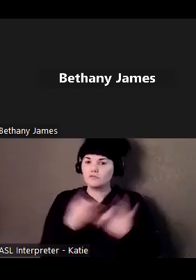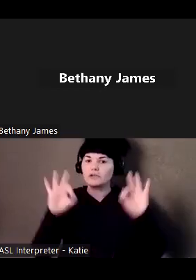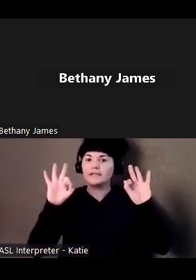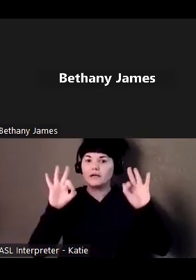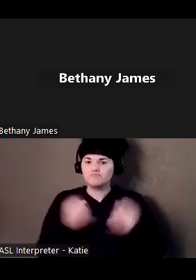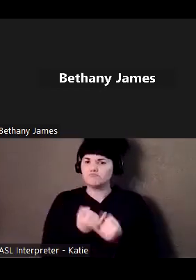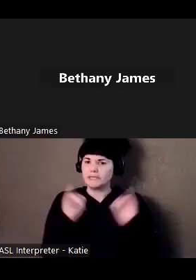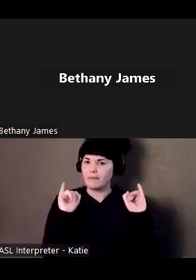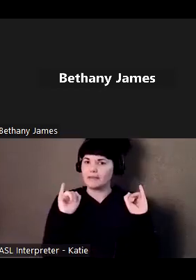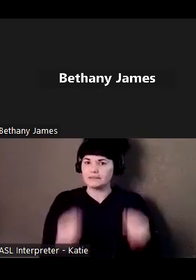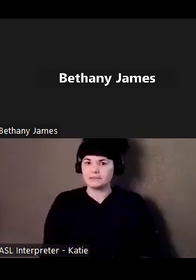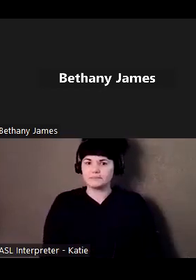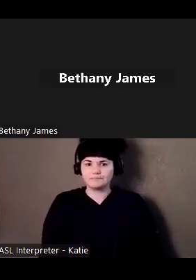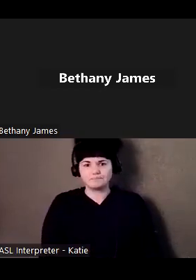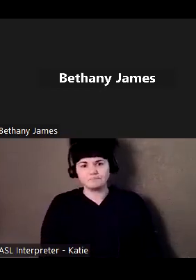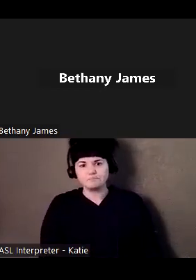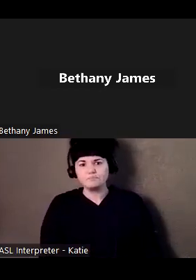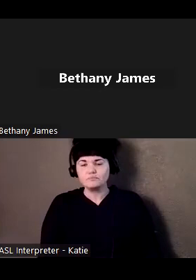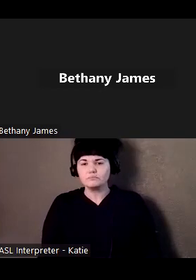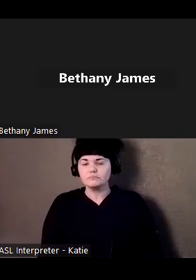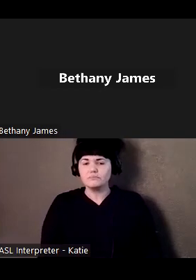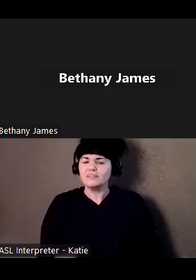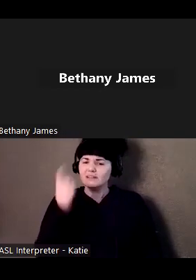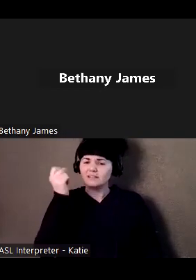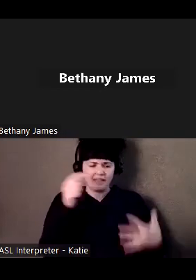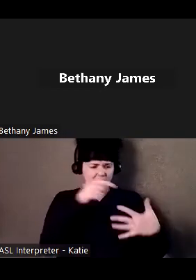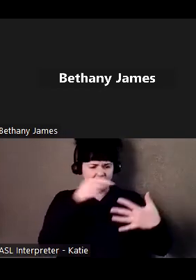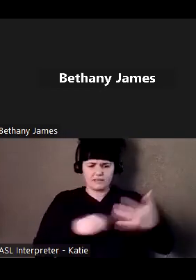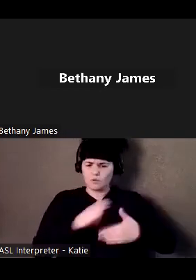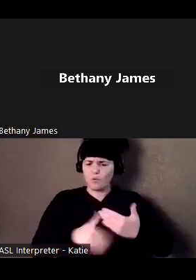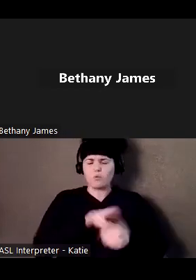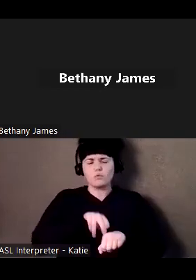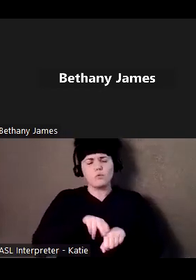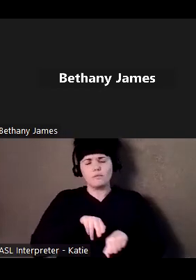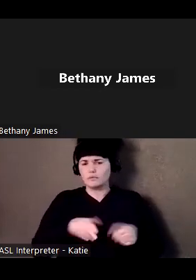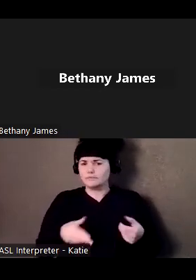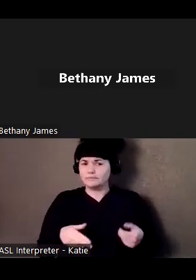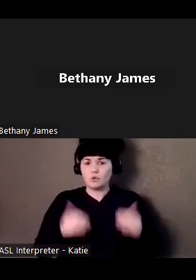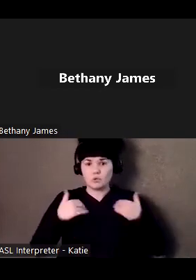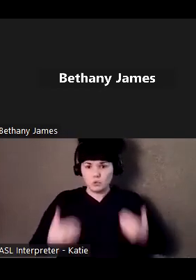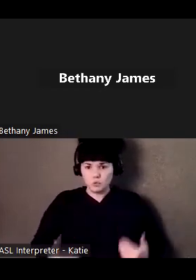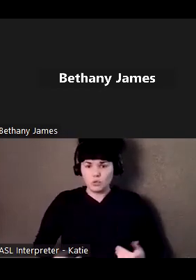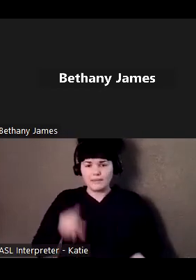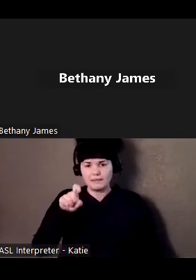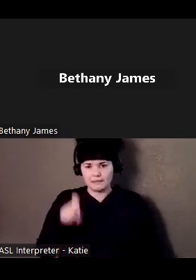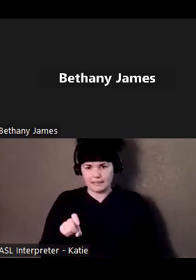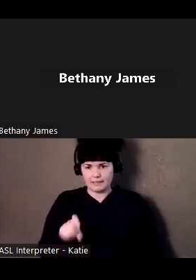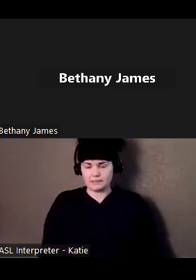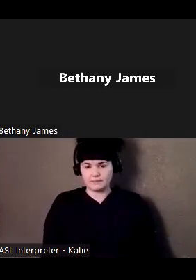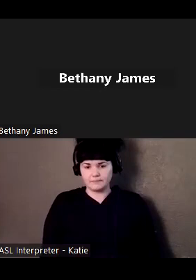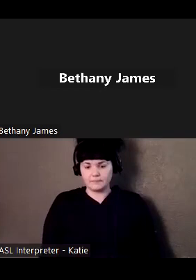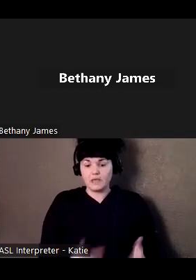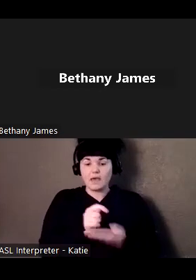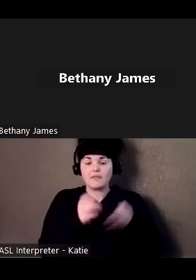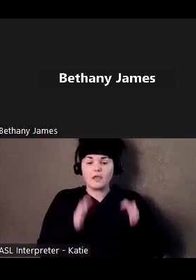is that these are normal, natural human needs, and that a therapist or counselor's task is to